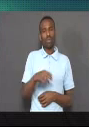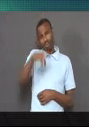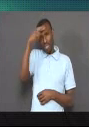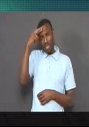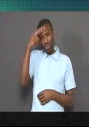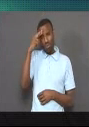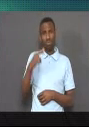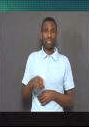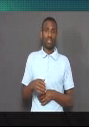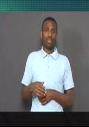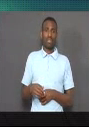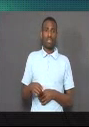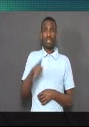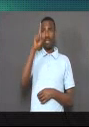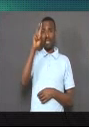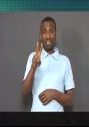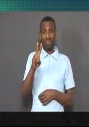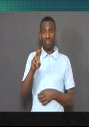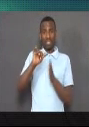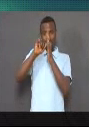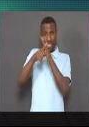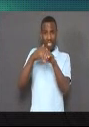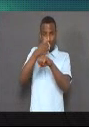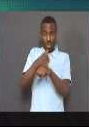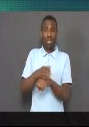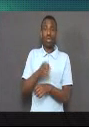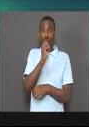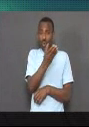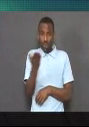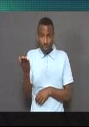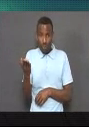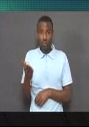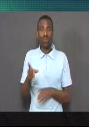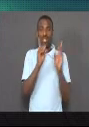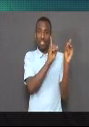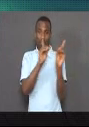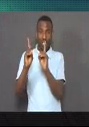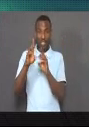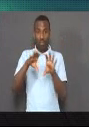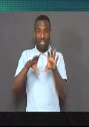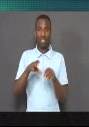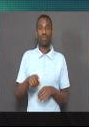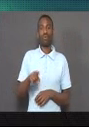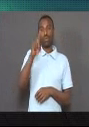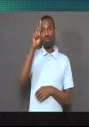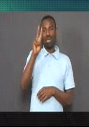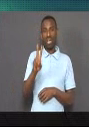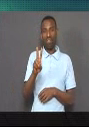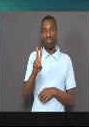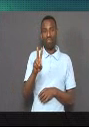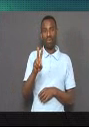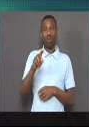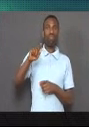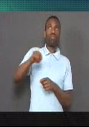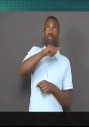This seems logical because after half of 1 second, the object will have